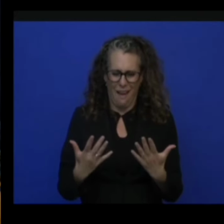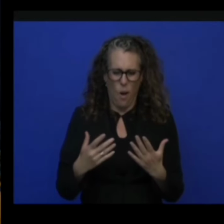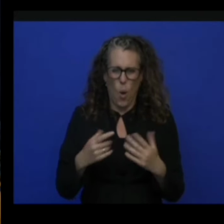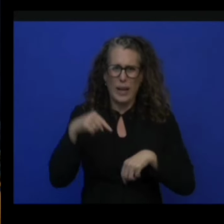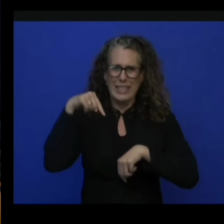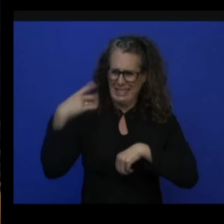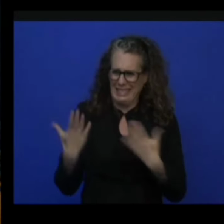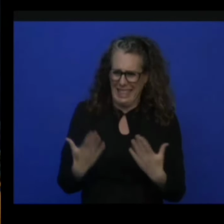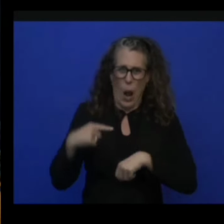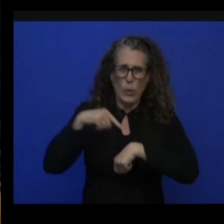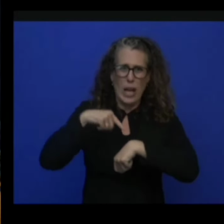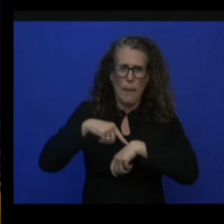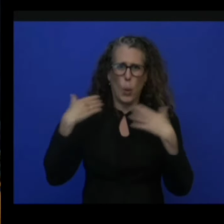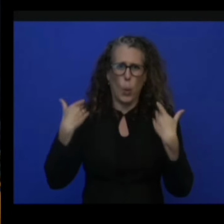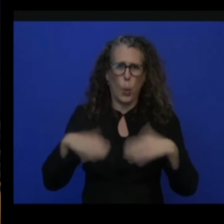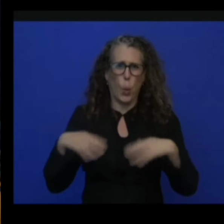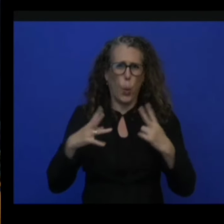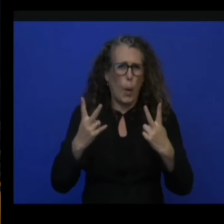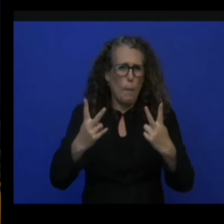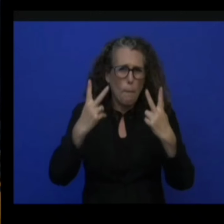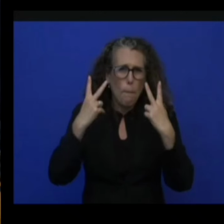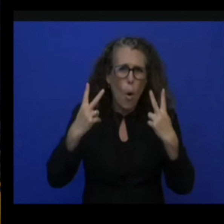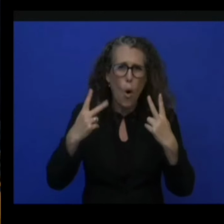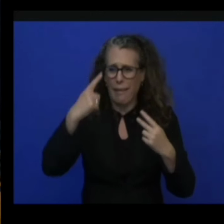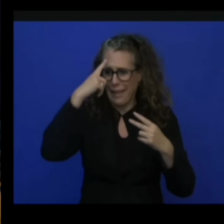grandchildren, and our world.